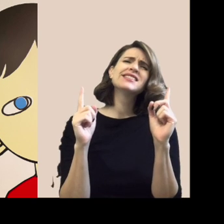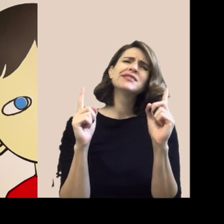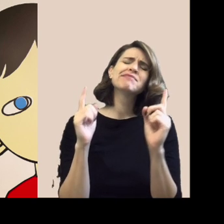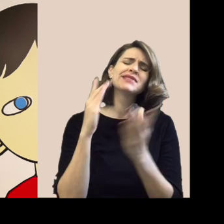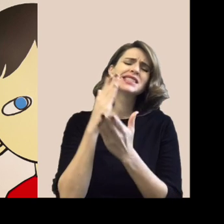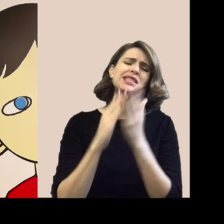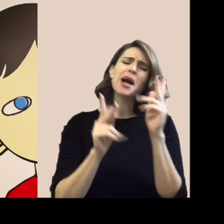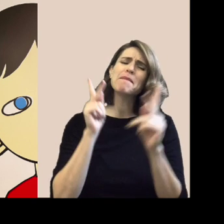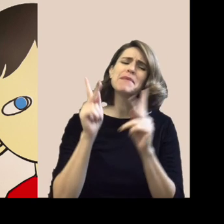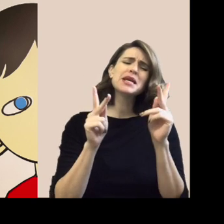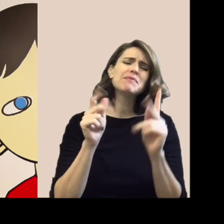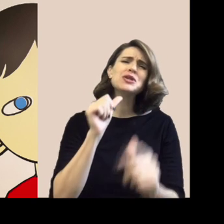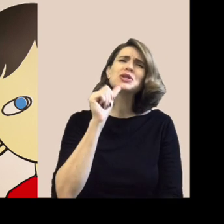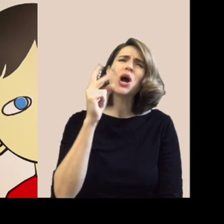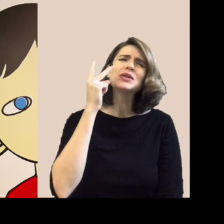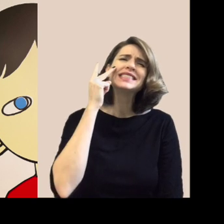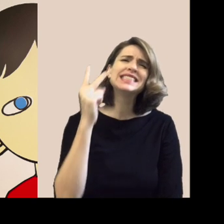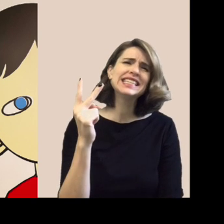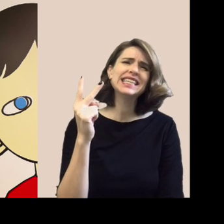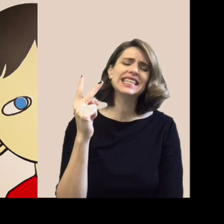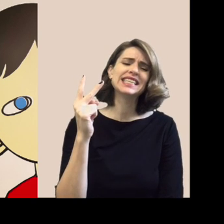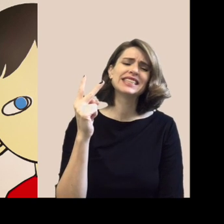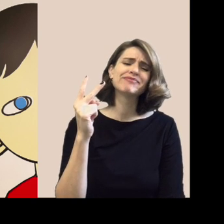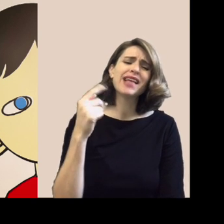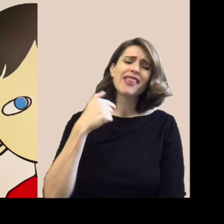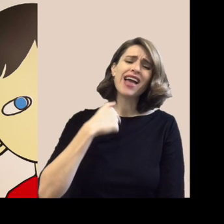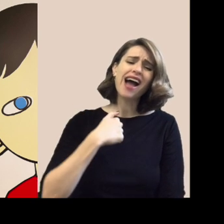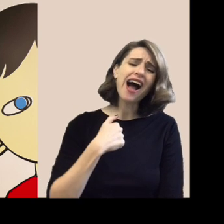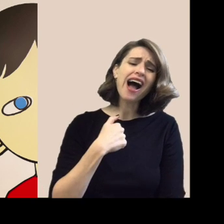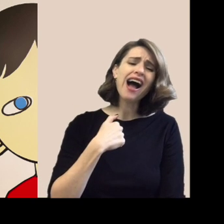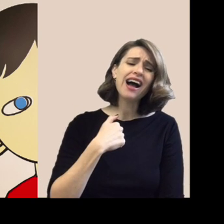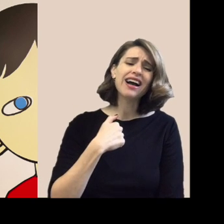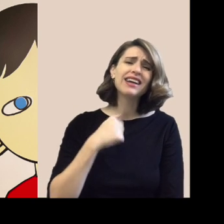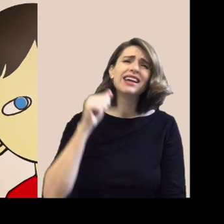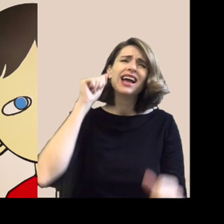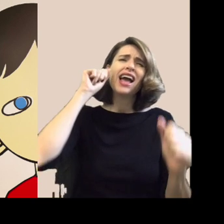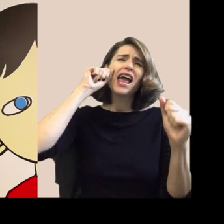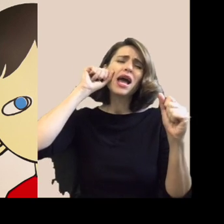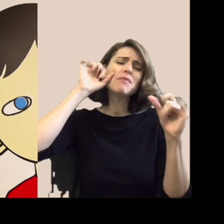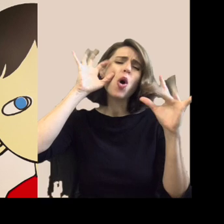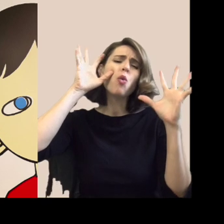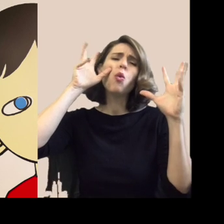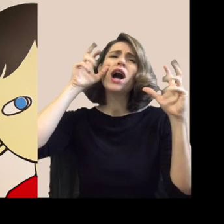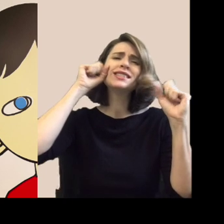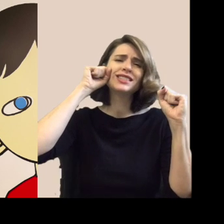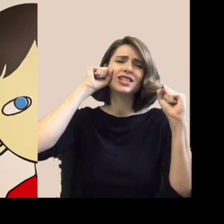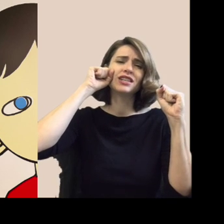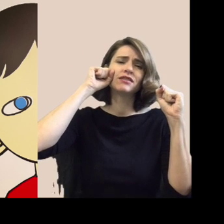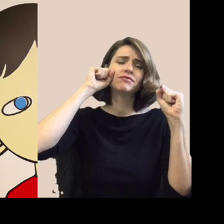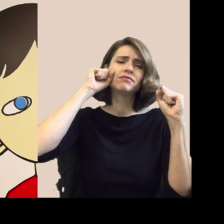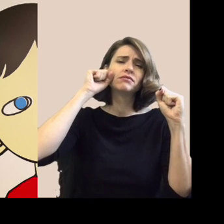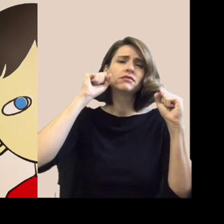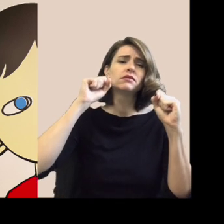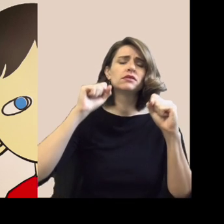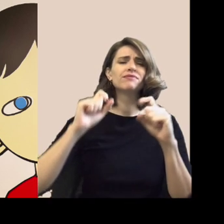But some people don't see that I am a